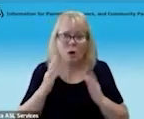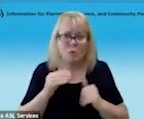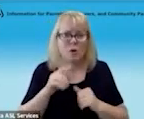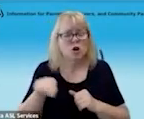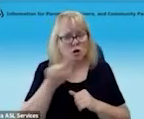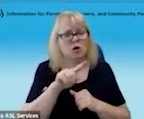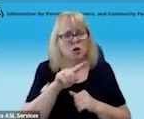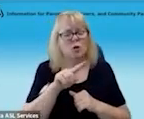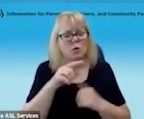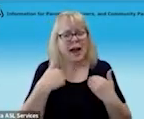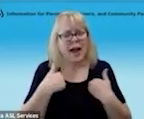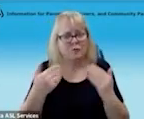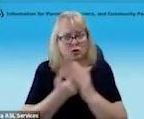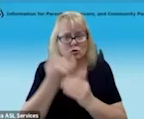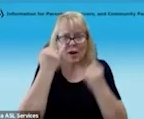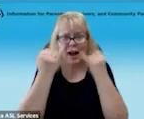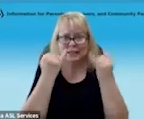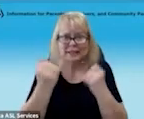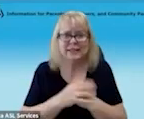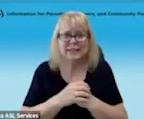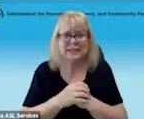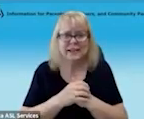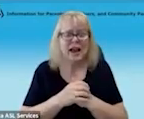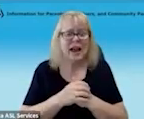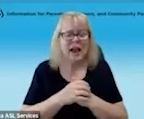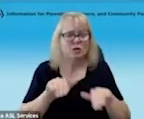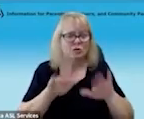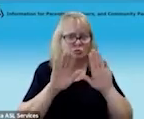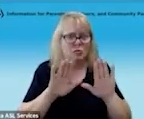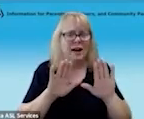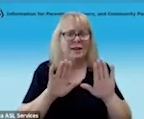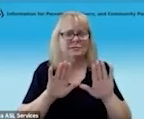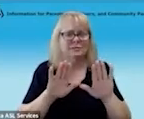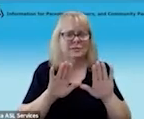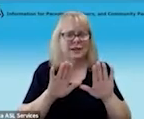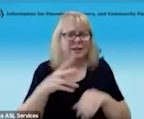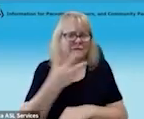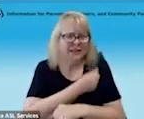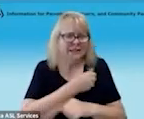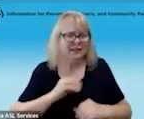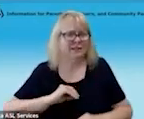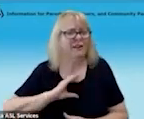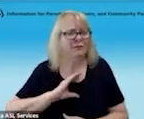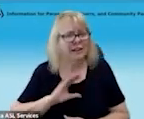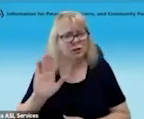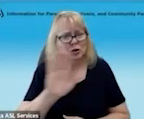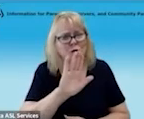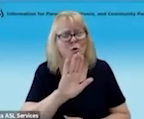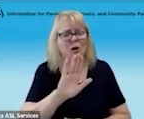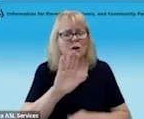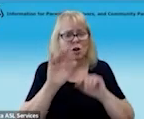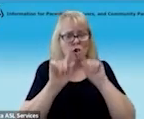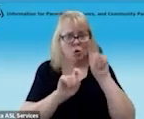your questions were answered and your concerns allayed. Put any